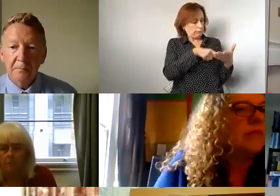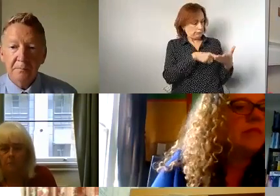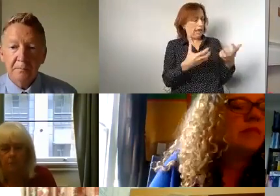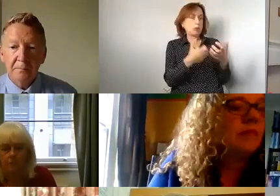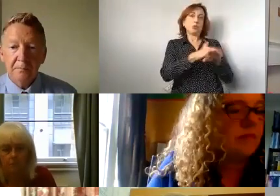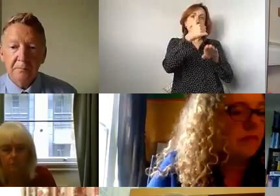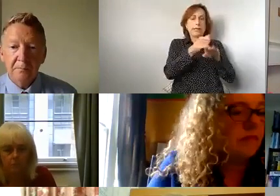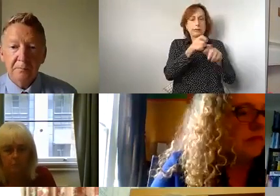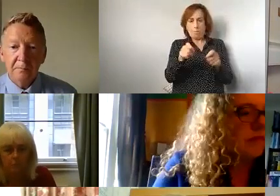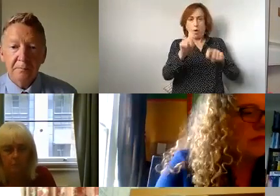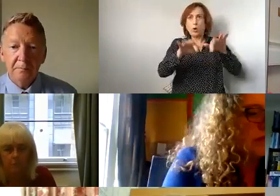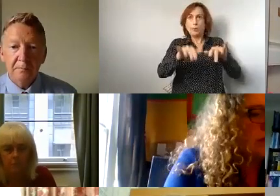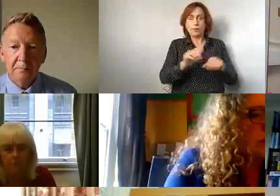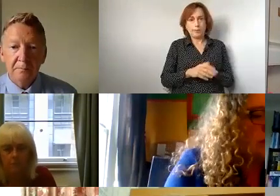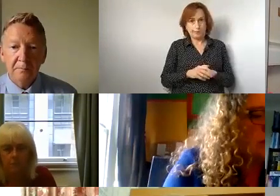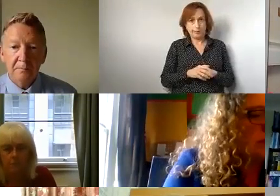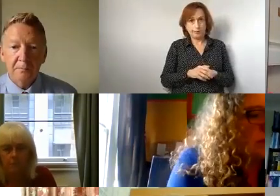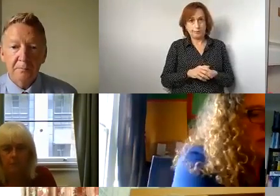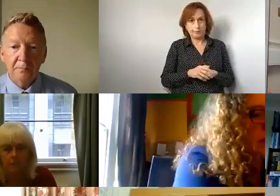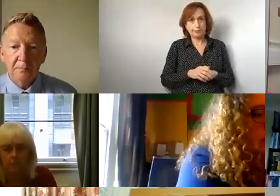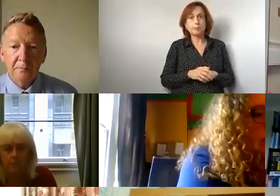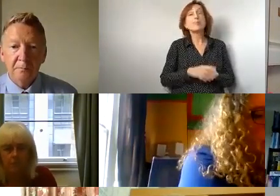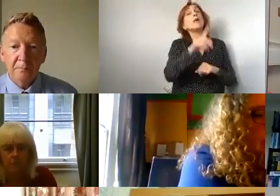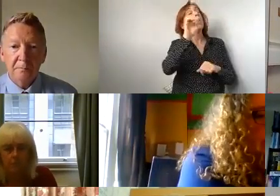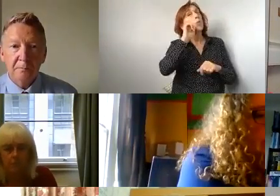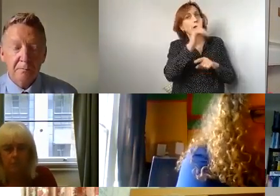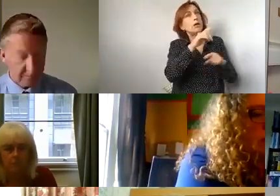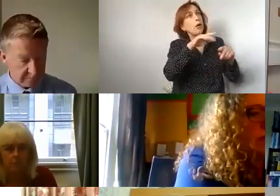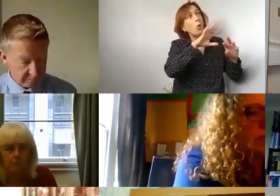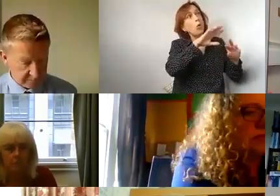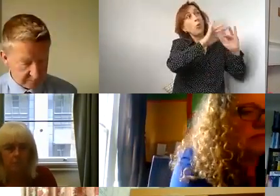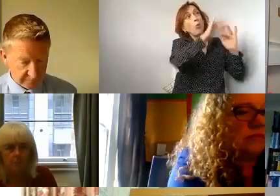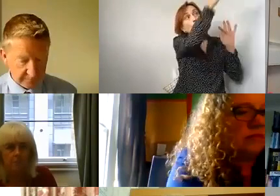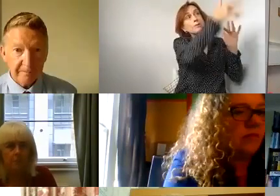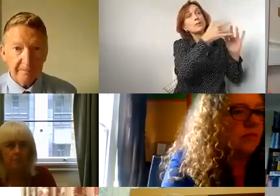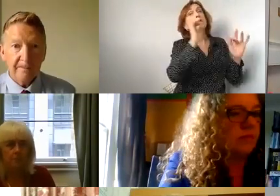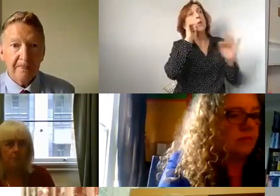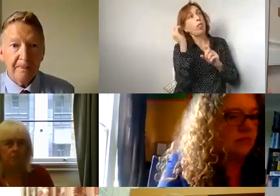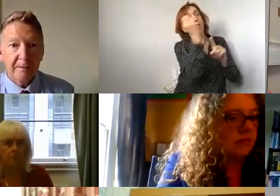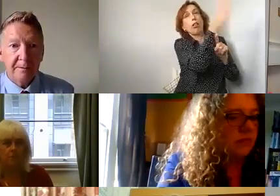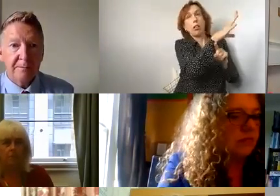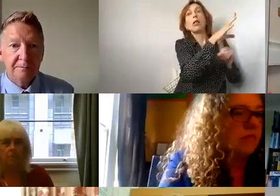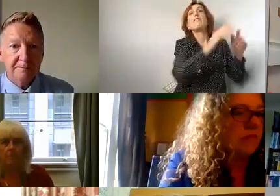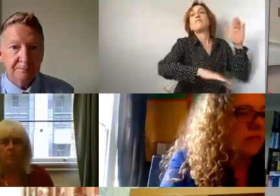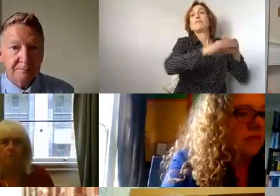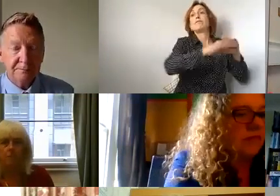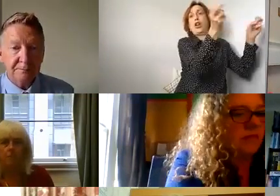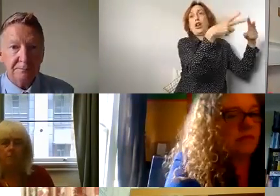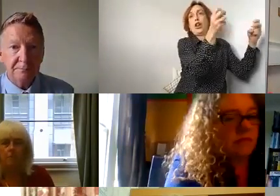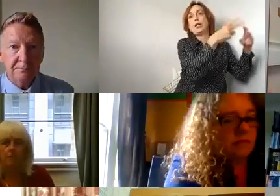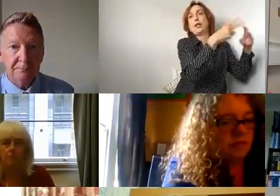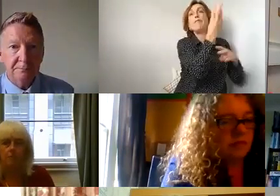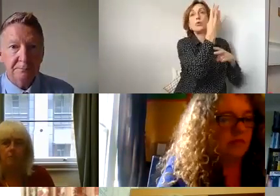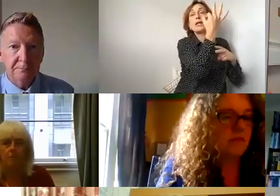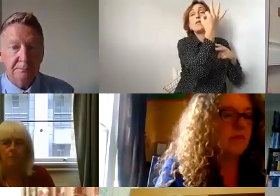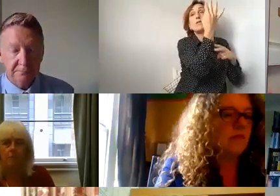a subtitled version will be available in the next few days. If there are any MPs who are in the meeting as attendees and